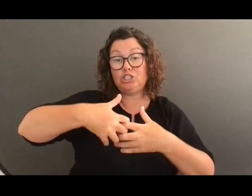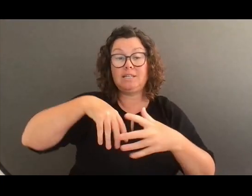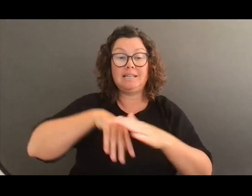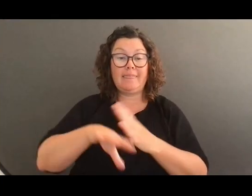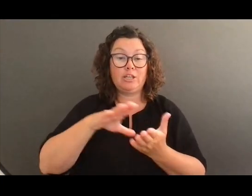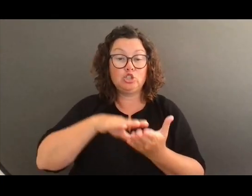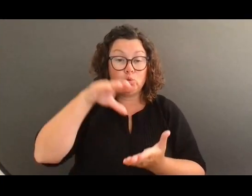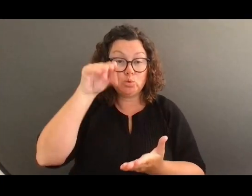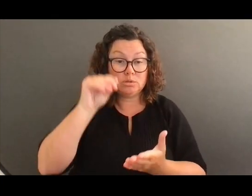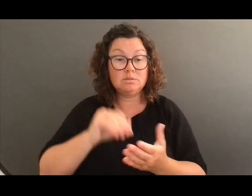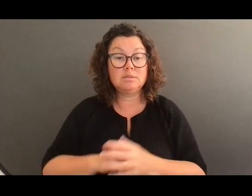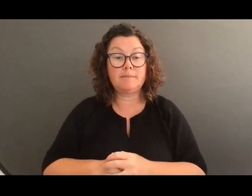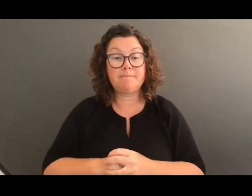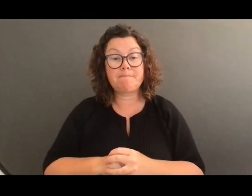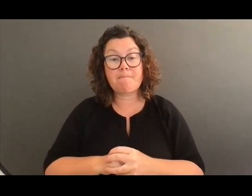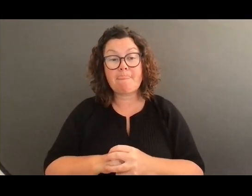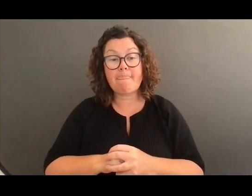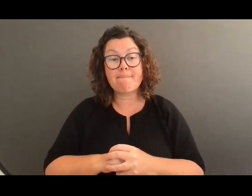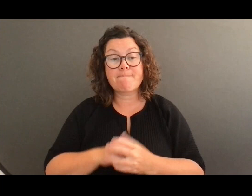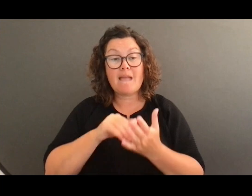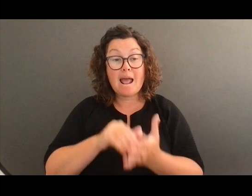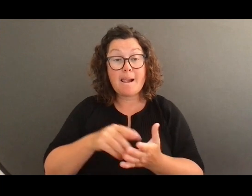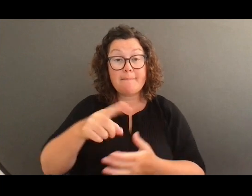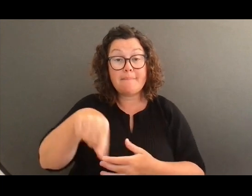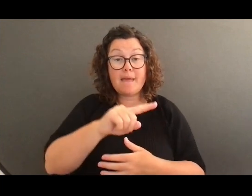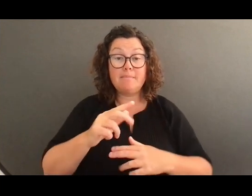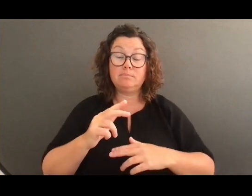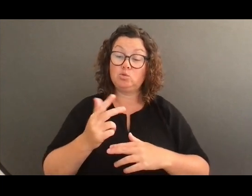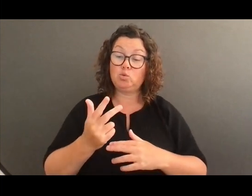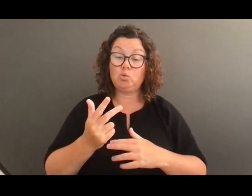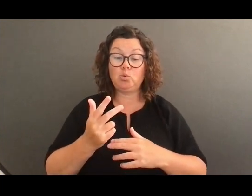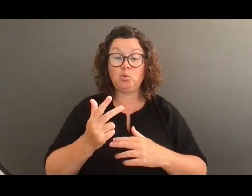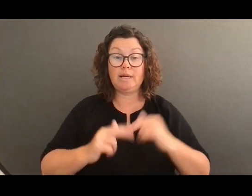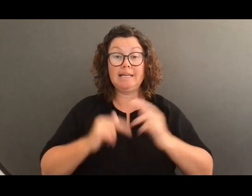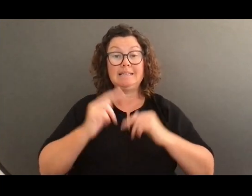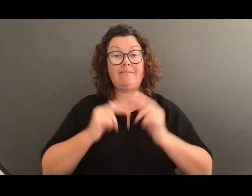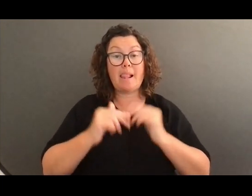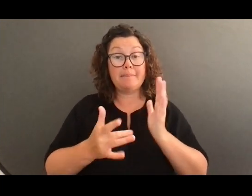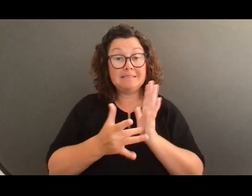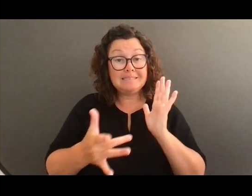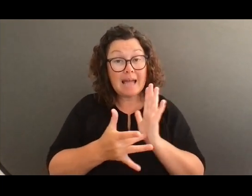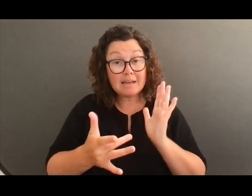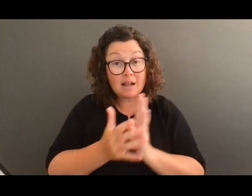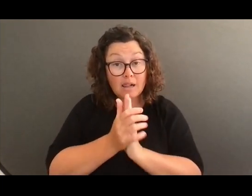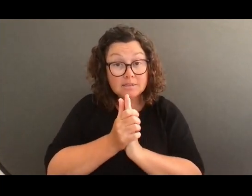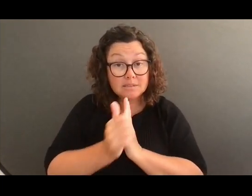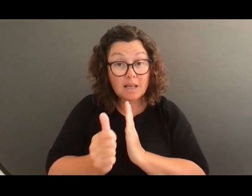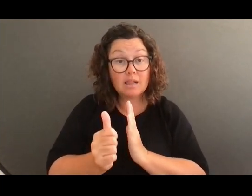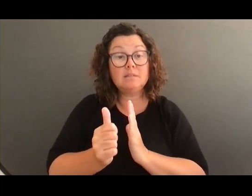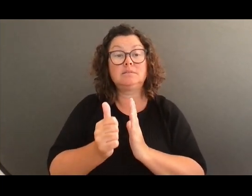efficacy for learners. It helps them to develop discipline-specific and technical skills to underpin their creative